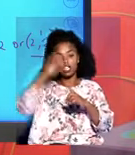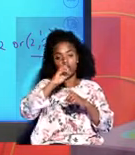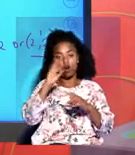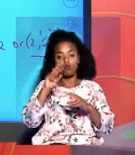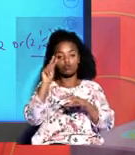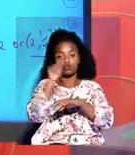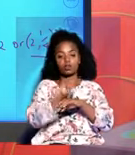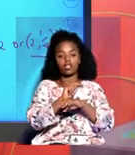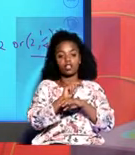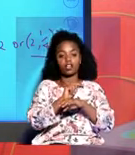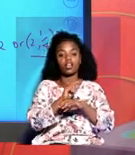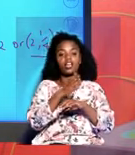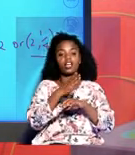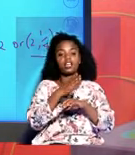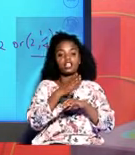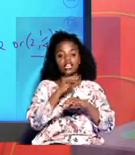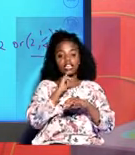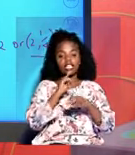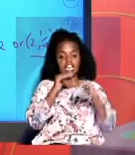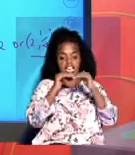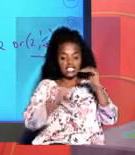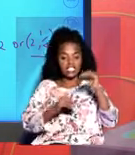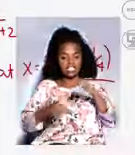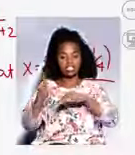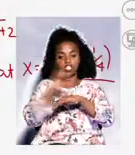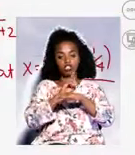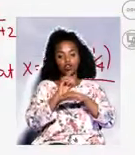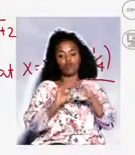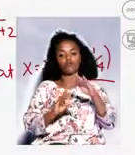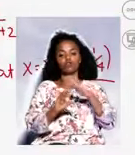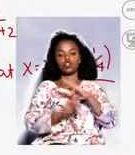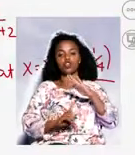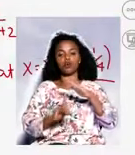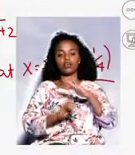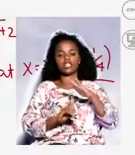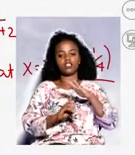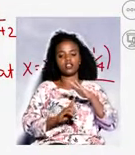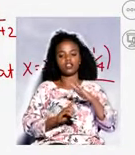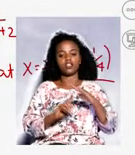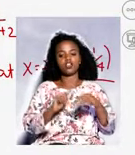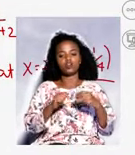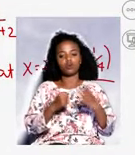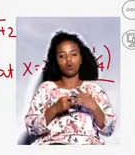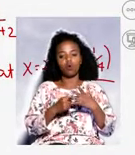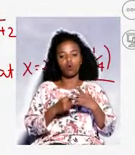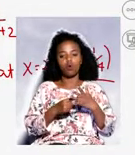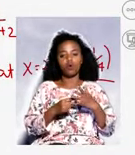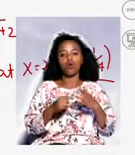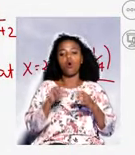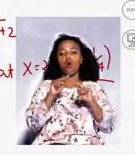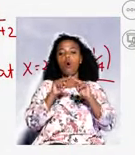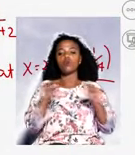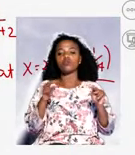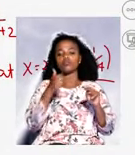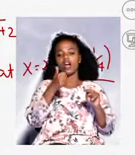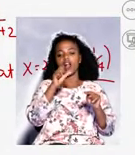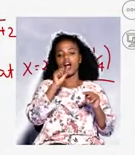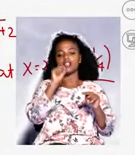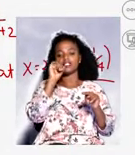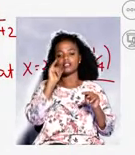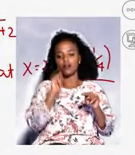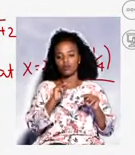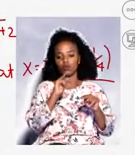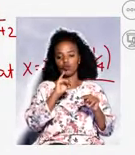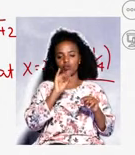numerator is less than the degree of denominator. In this case, it has horizontal asymptote. The horizontal asymptote will be, is simply